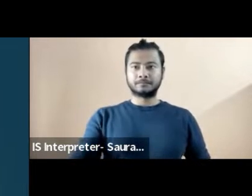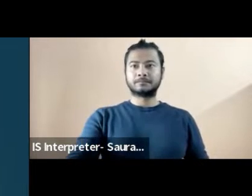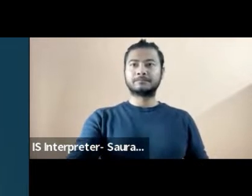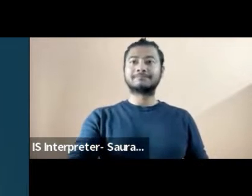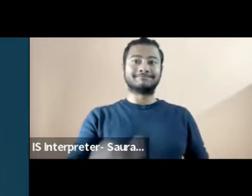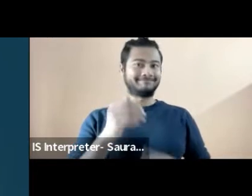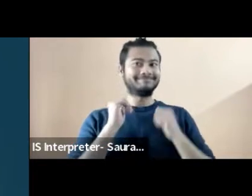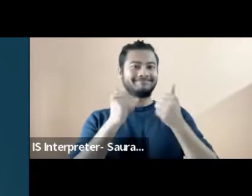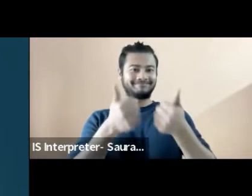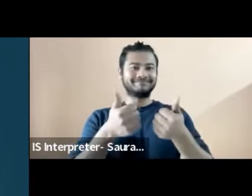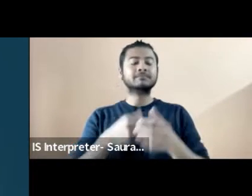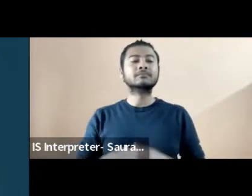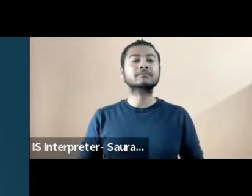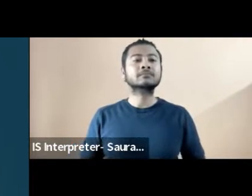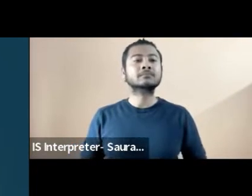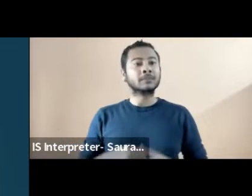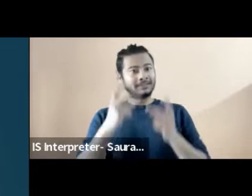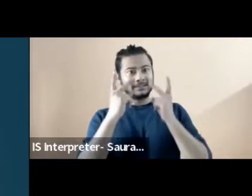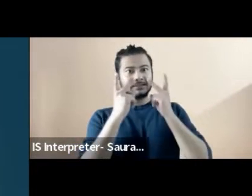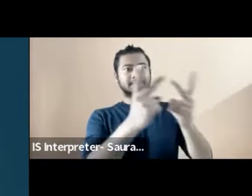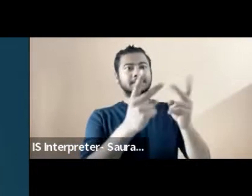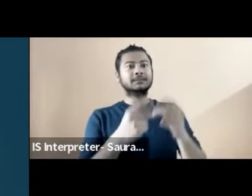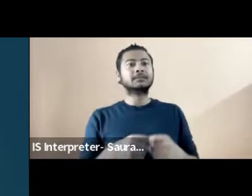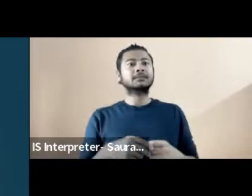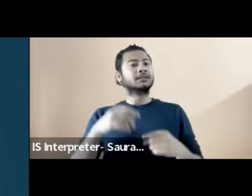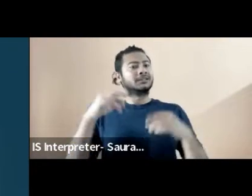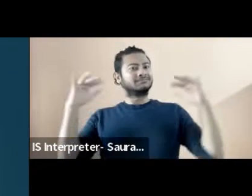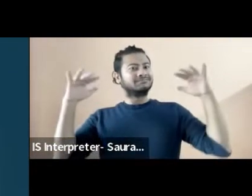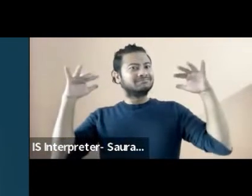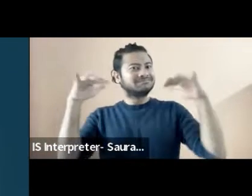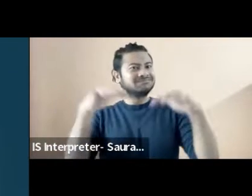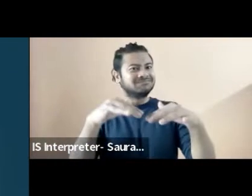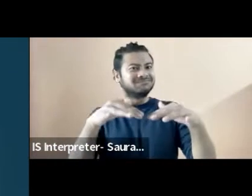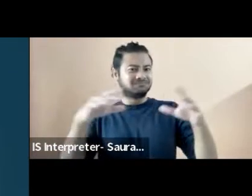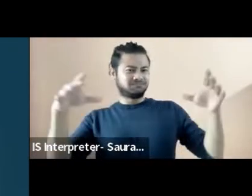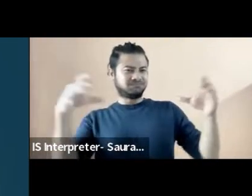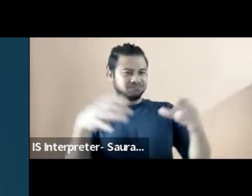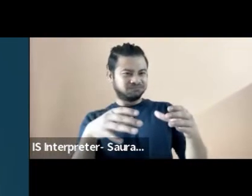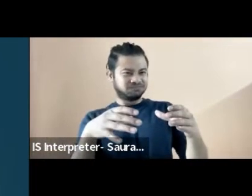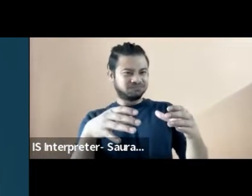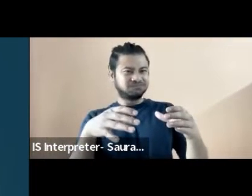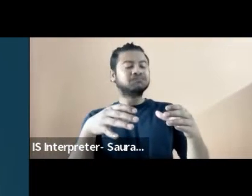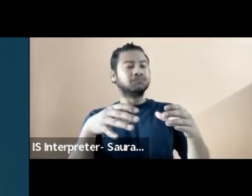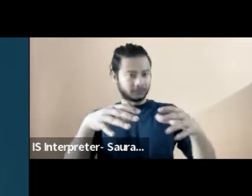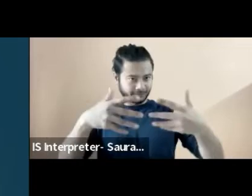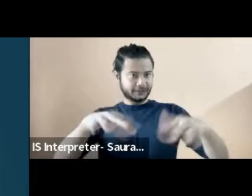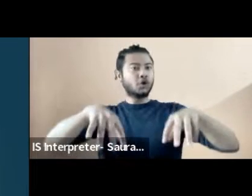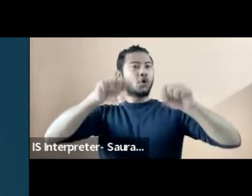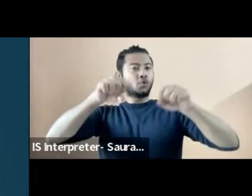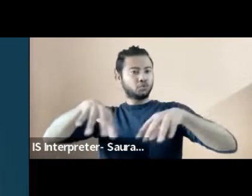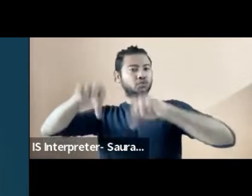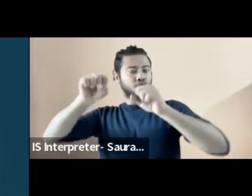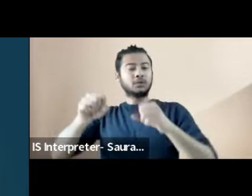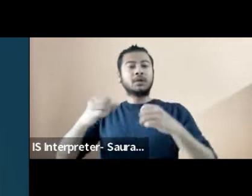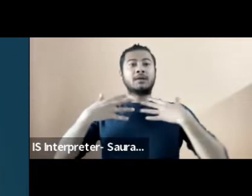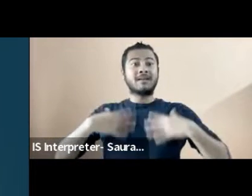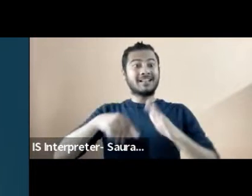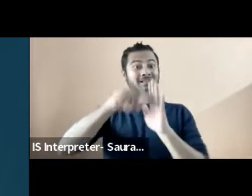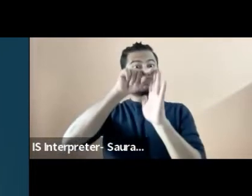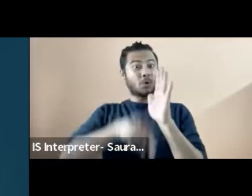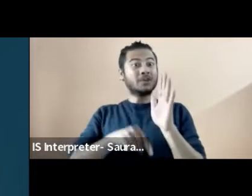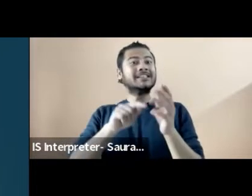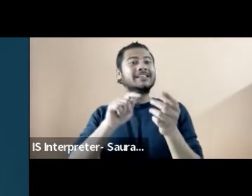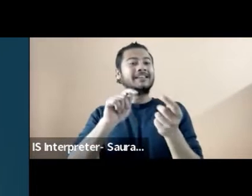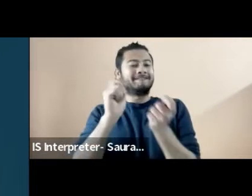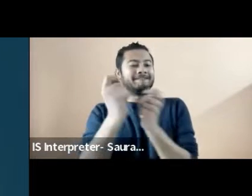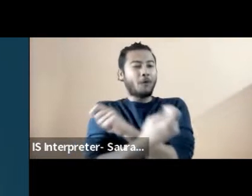Thank you. So these are a few examples of witness seminars that have been held in the past. As you can see, the first one is on health policy reform in New Zealand.